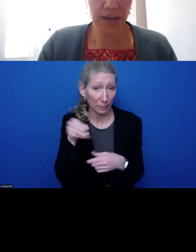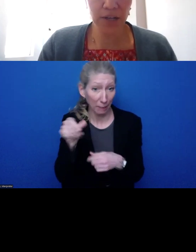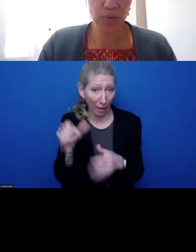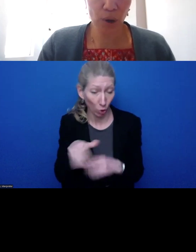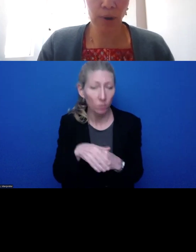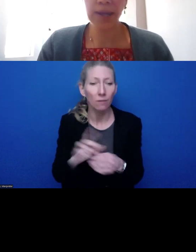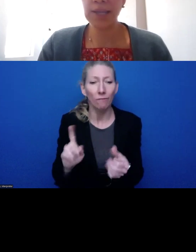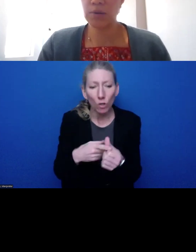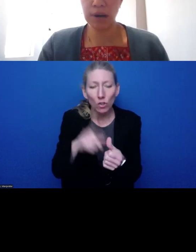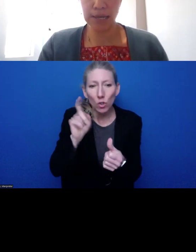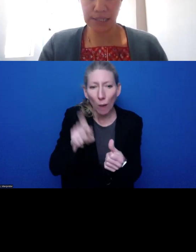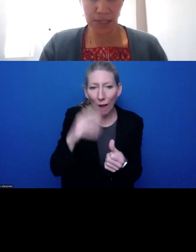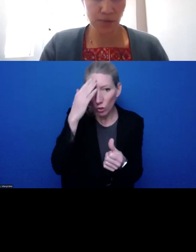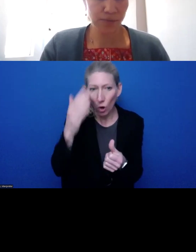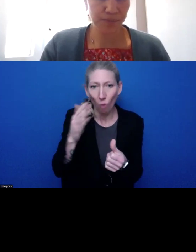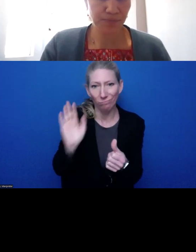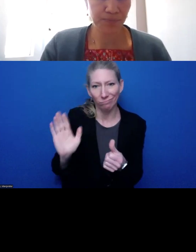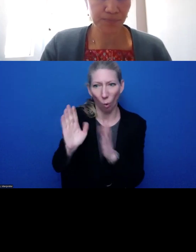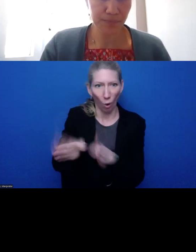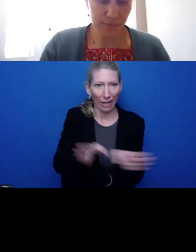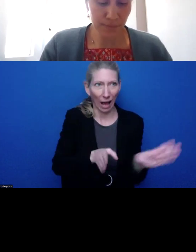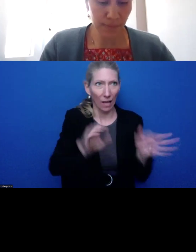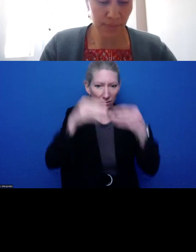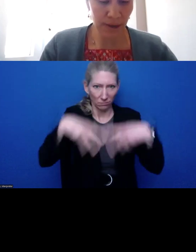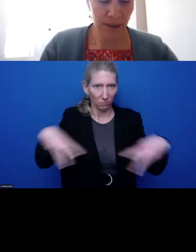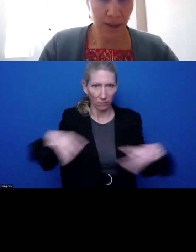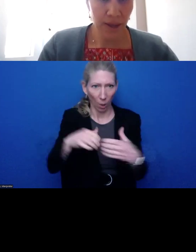is necessary to know its organization.